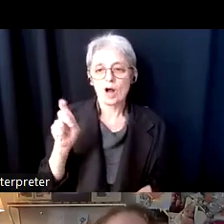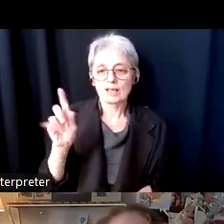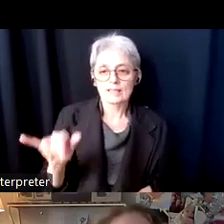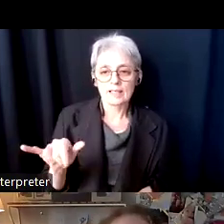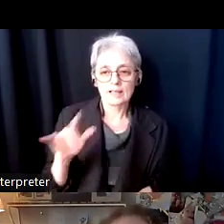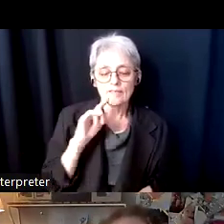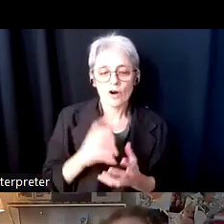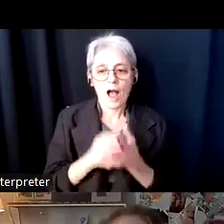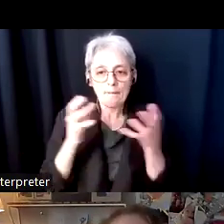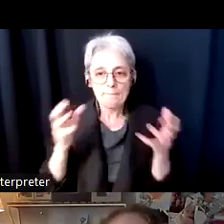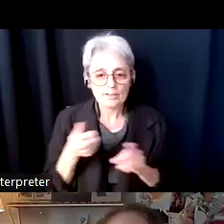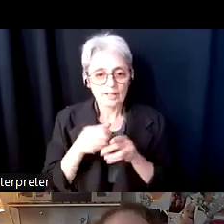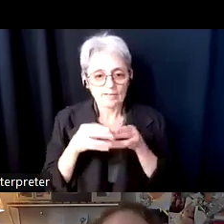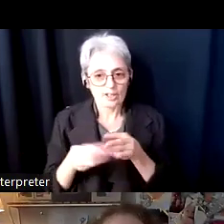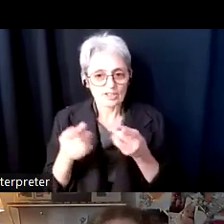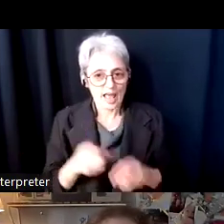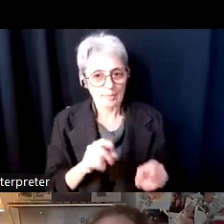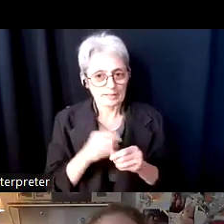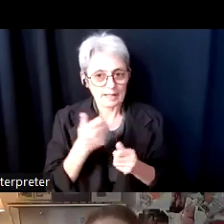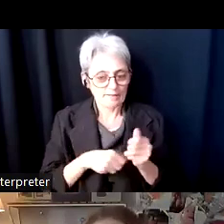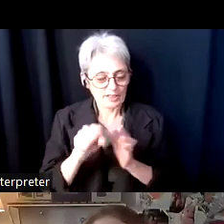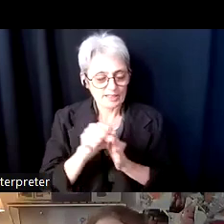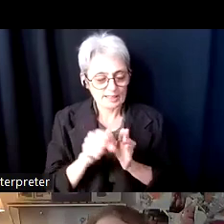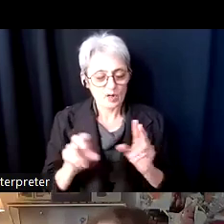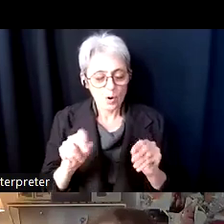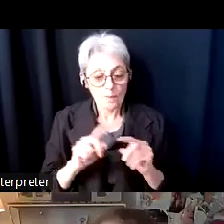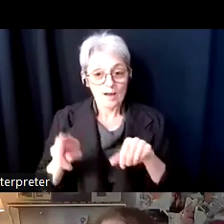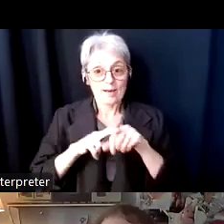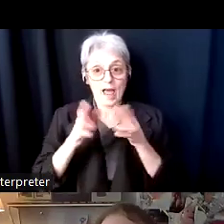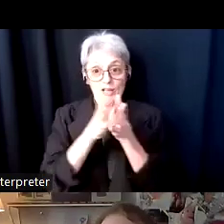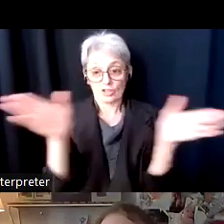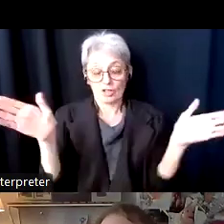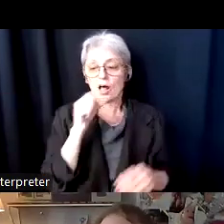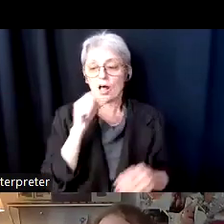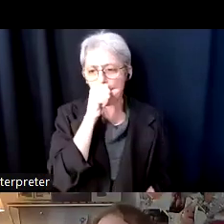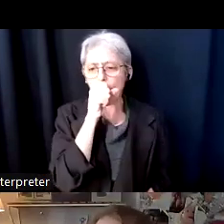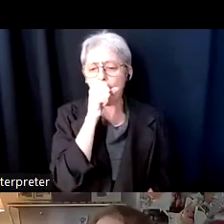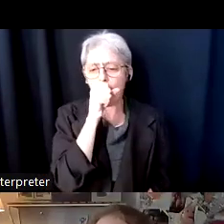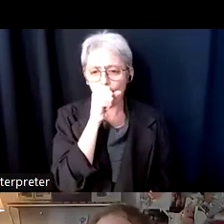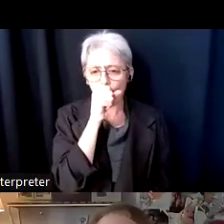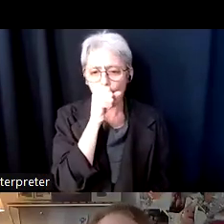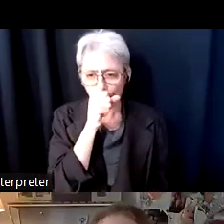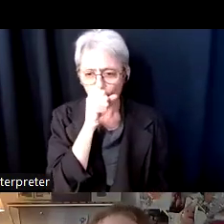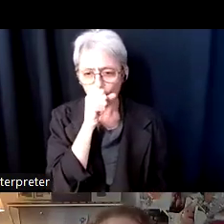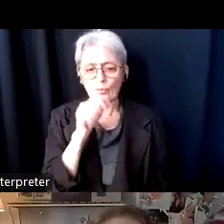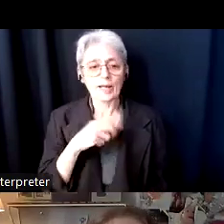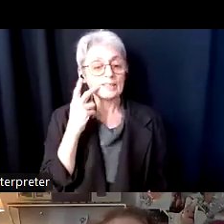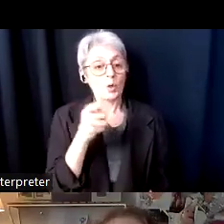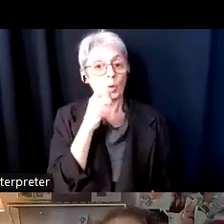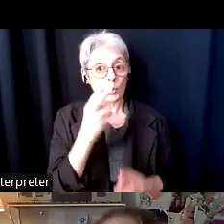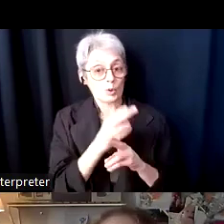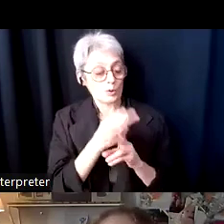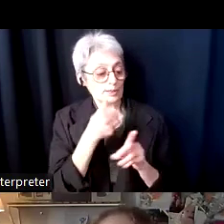self-direction in a state. But at the national level, it does give us a glimpse of who uses self-direction within